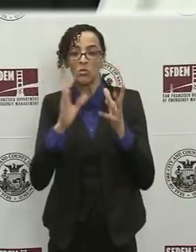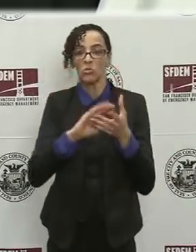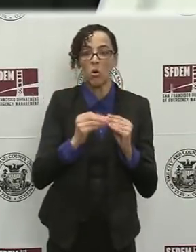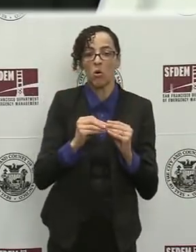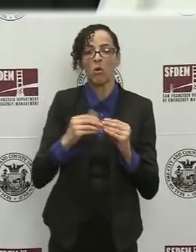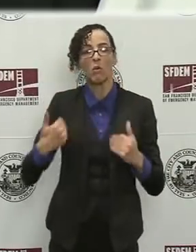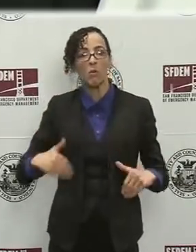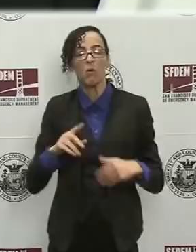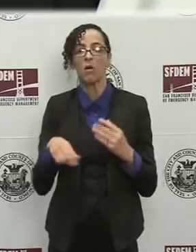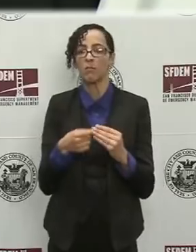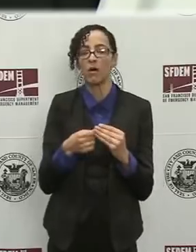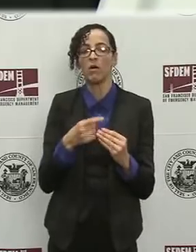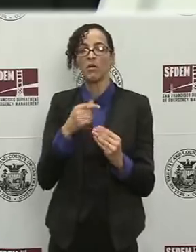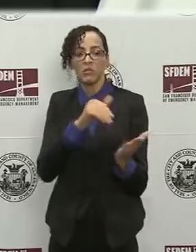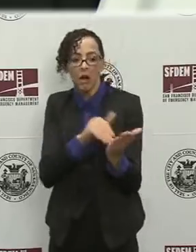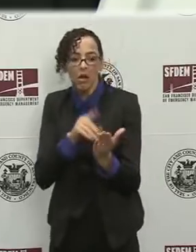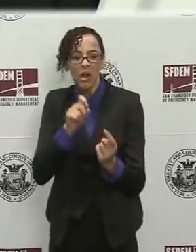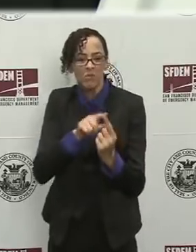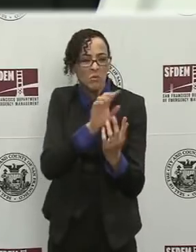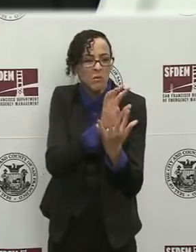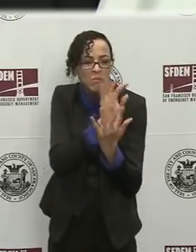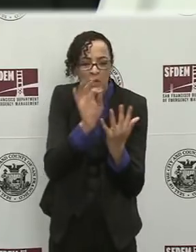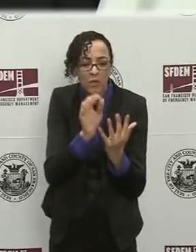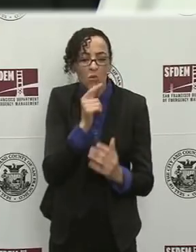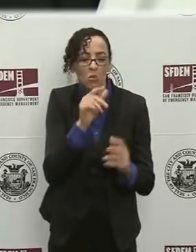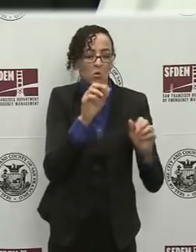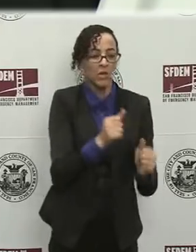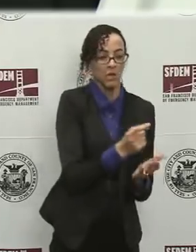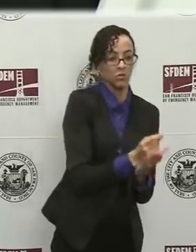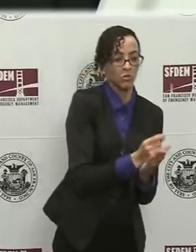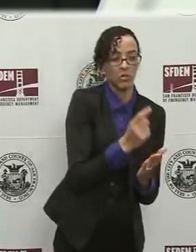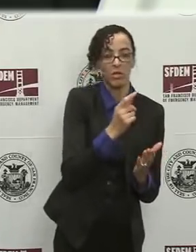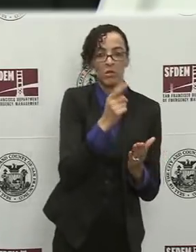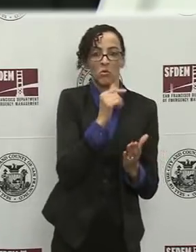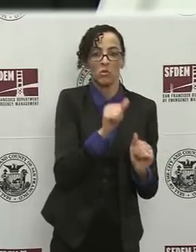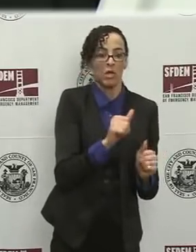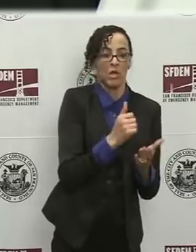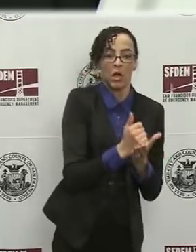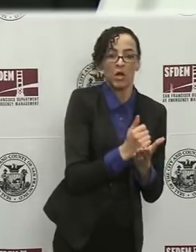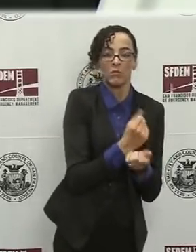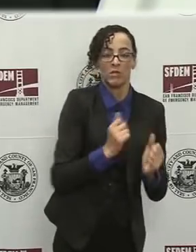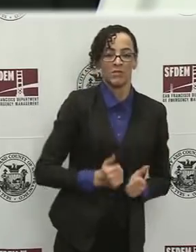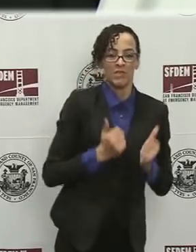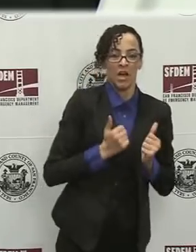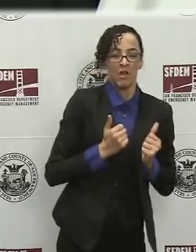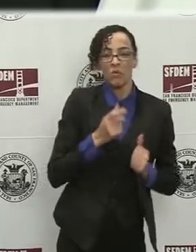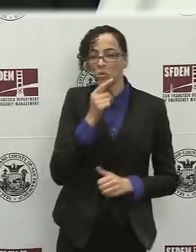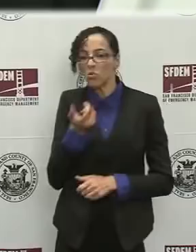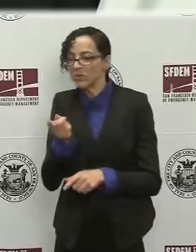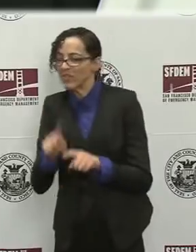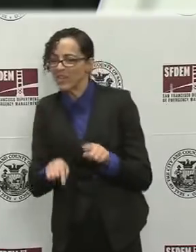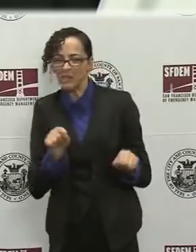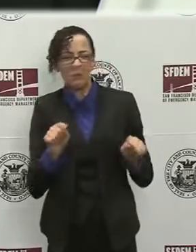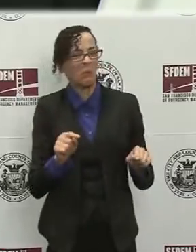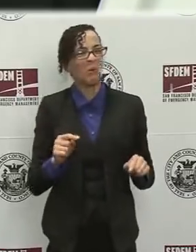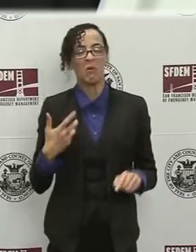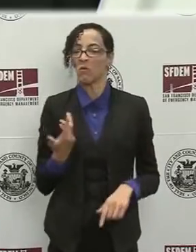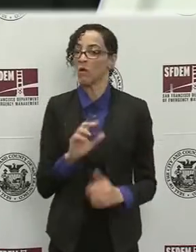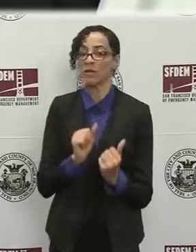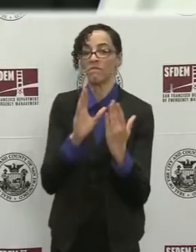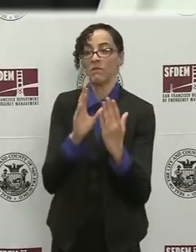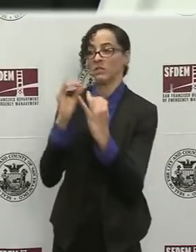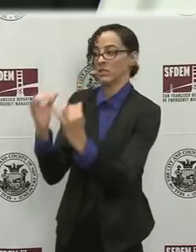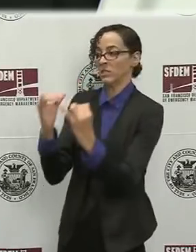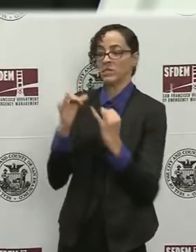San Francisco, and we have to do everything we can to protect public health, but to make sure that when people